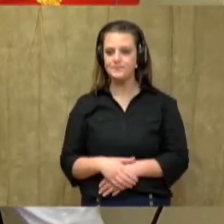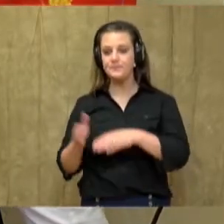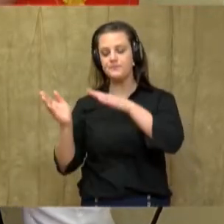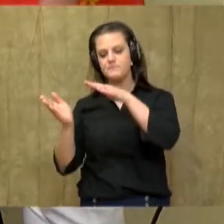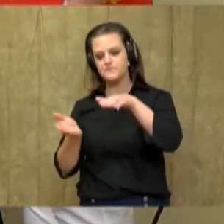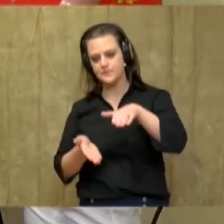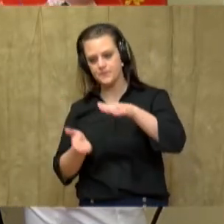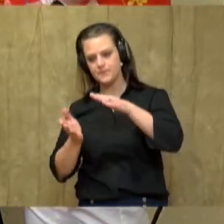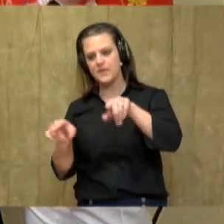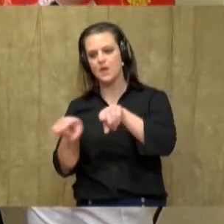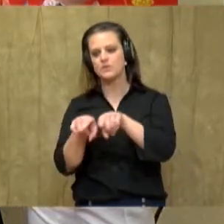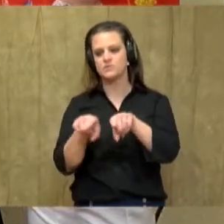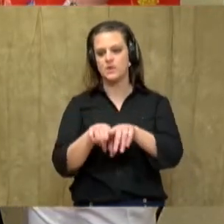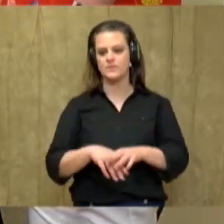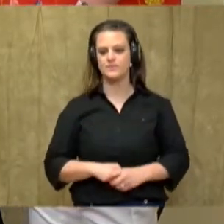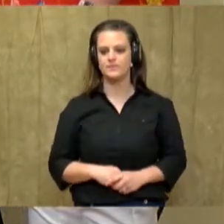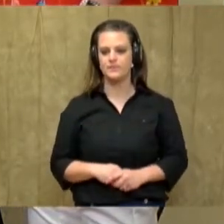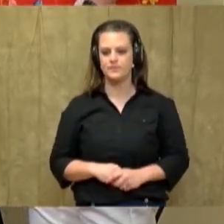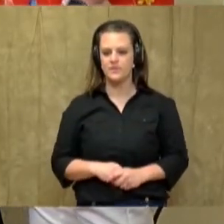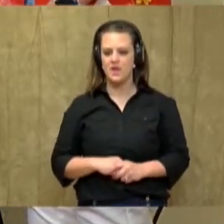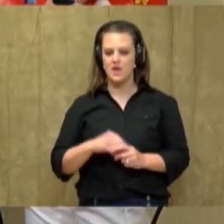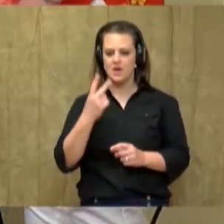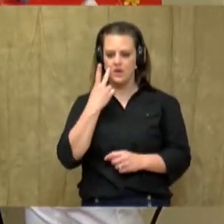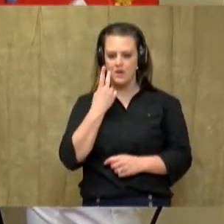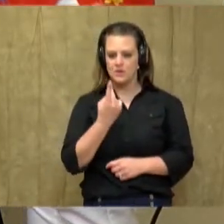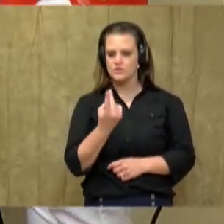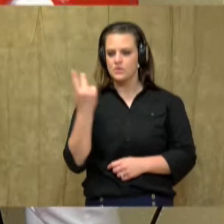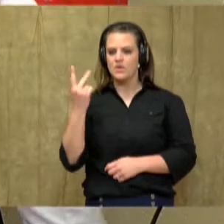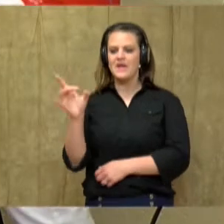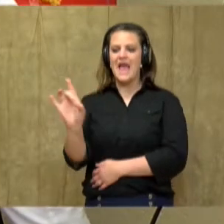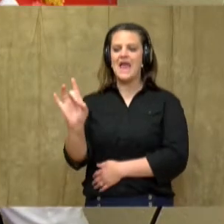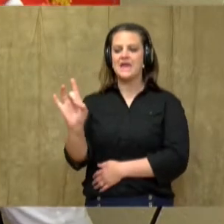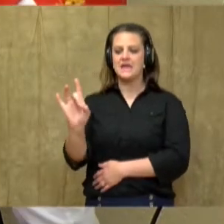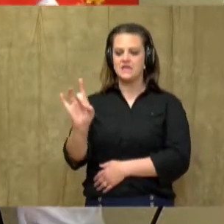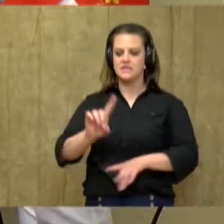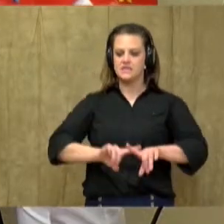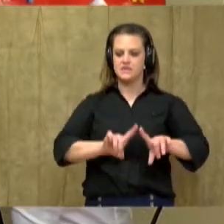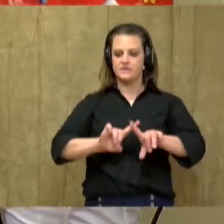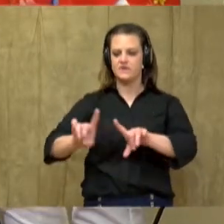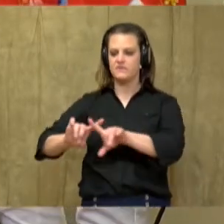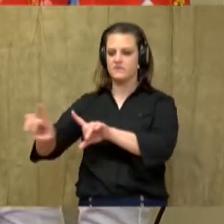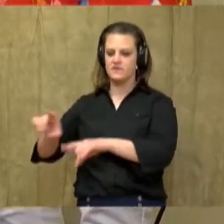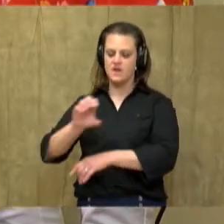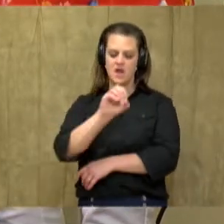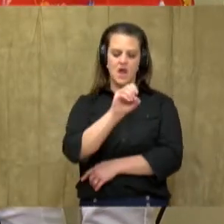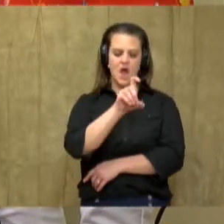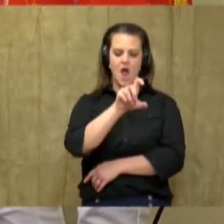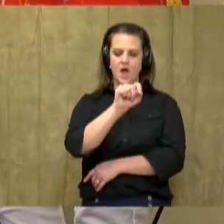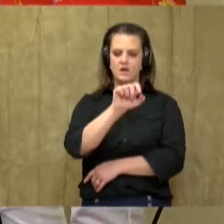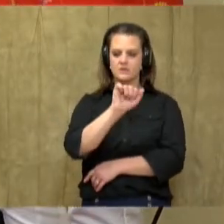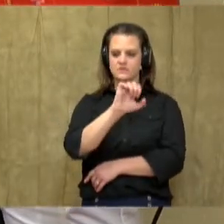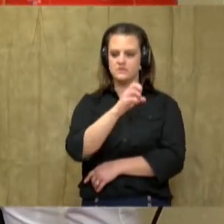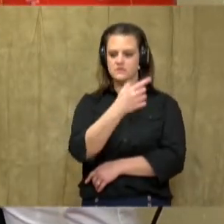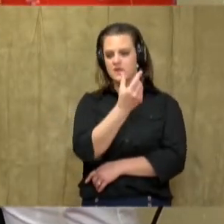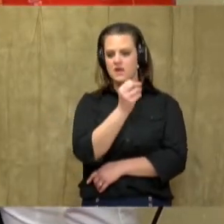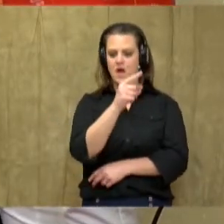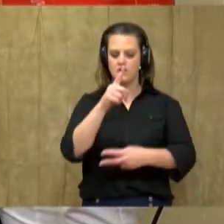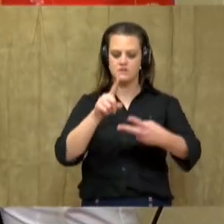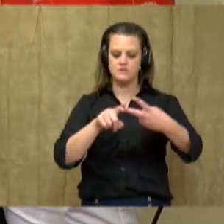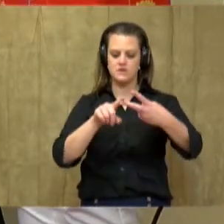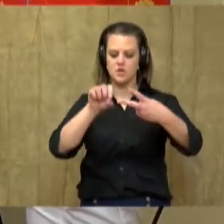these sides. So when we look at these 8 figures, we have the octagon, the